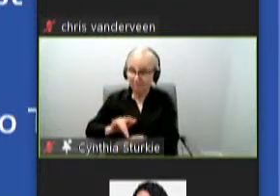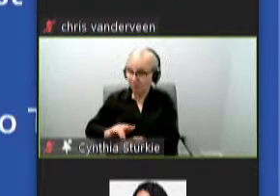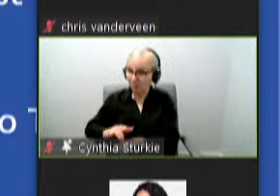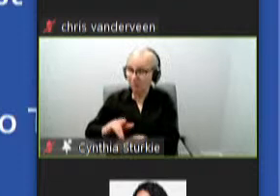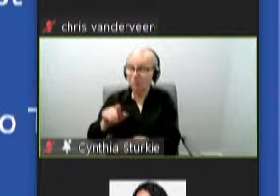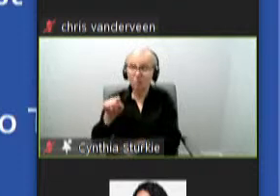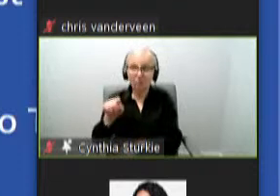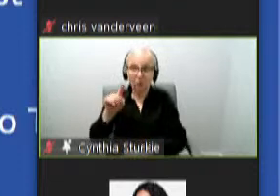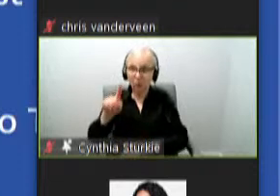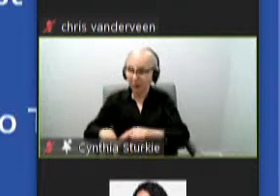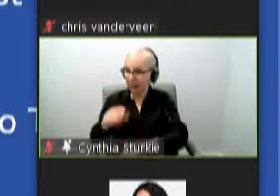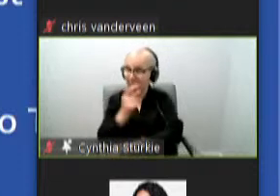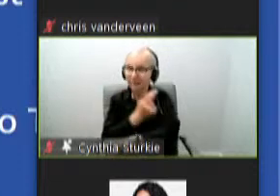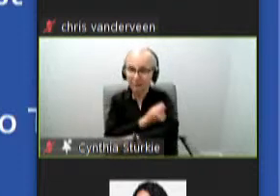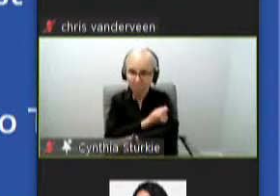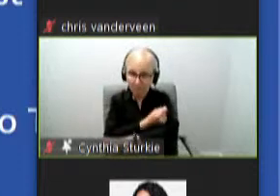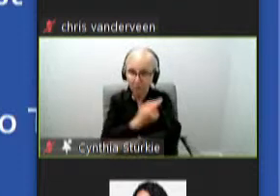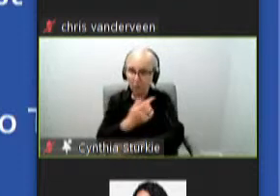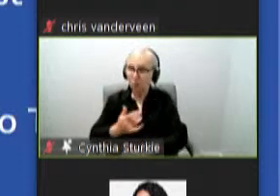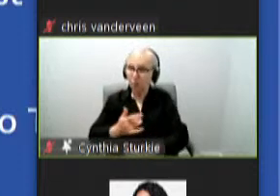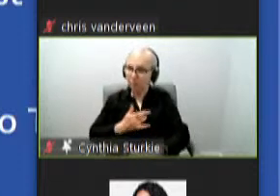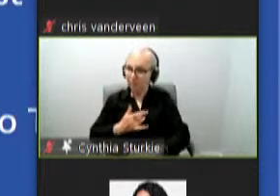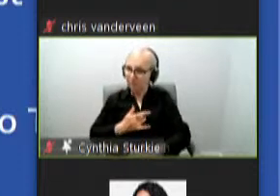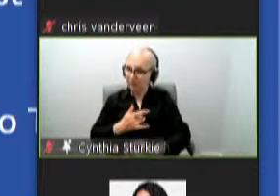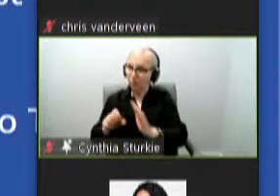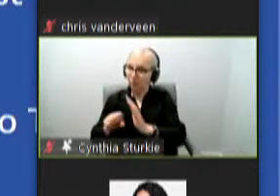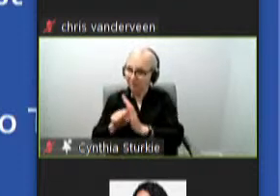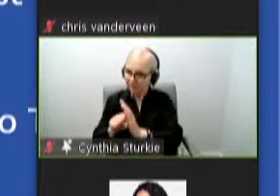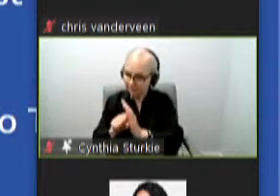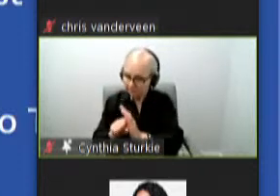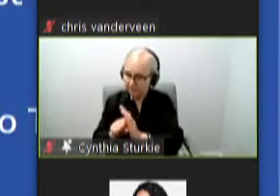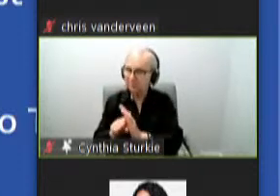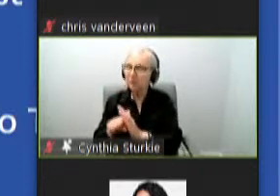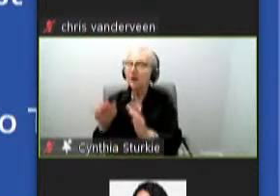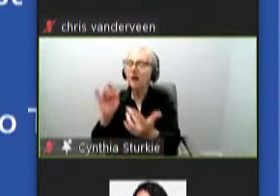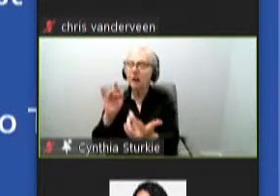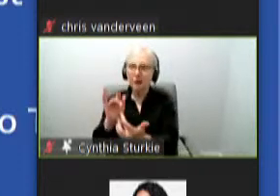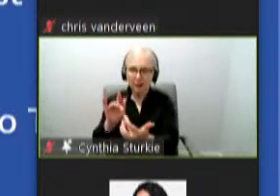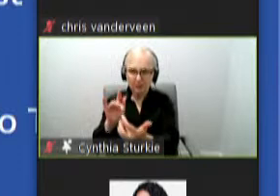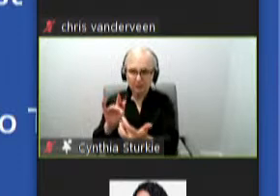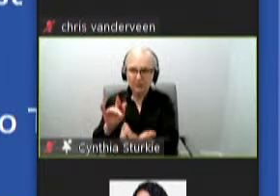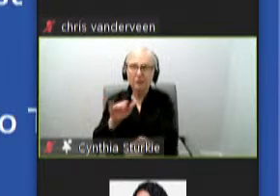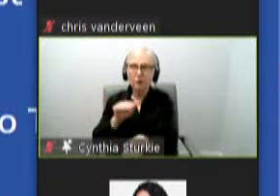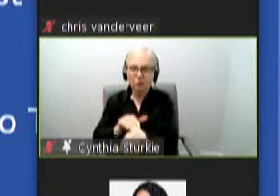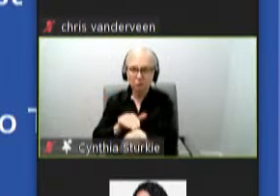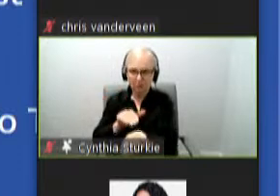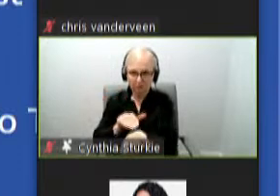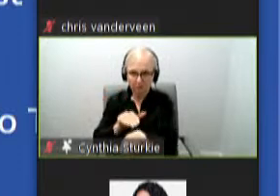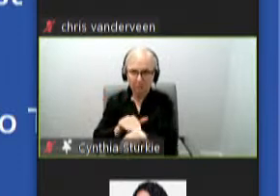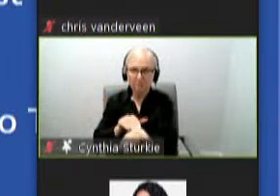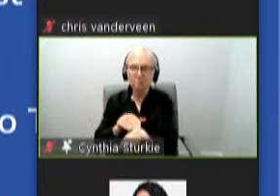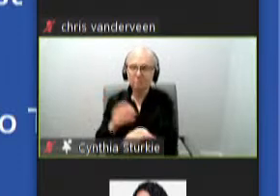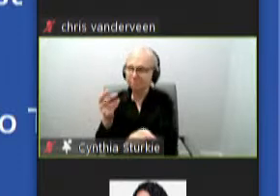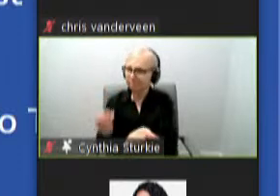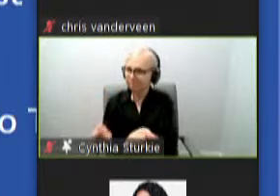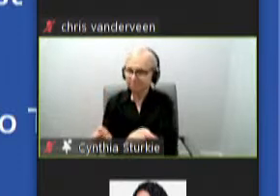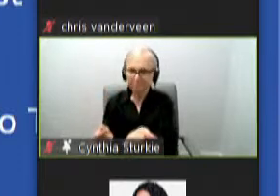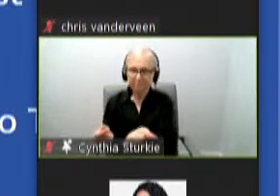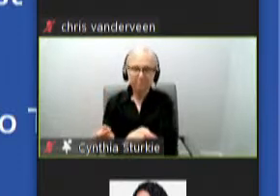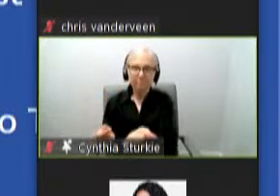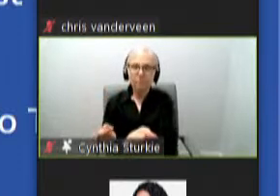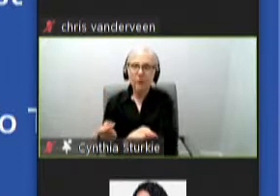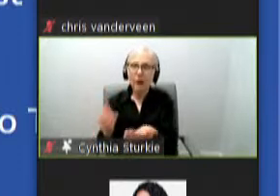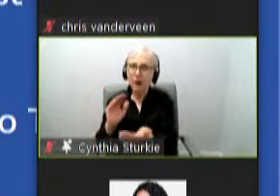if you are symptomatic or think you might have COVID, we do encourage people to seek out their healthcare provider. On our